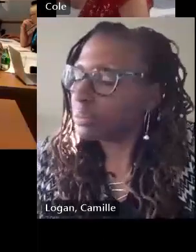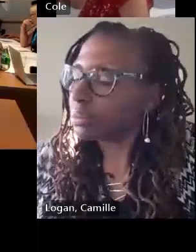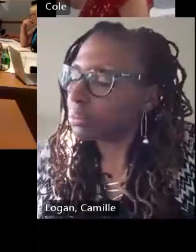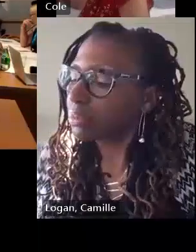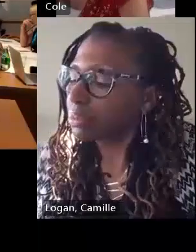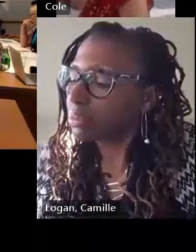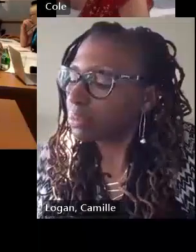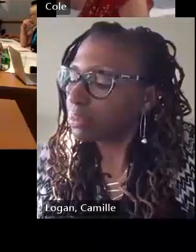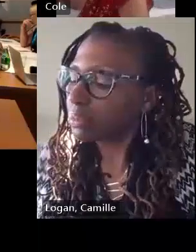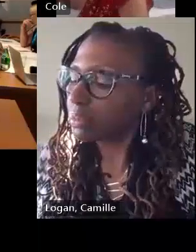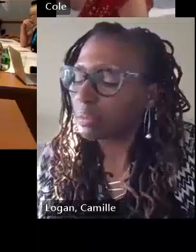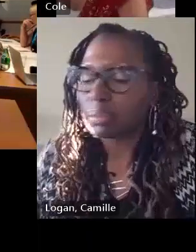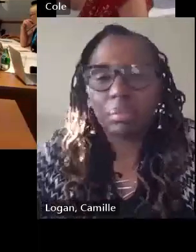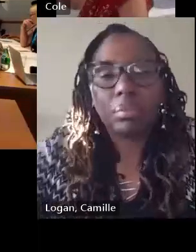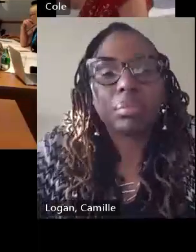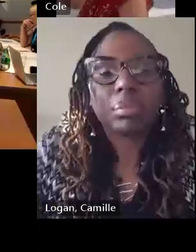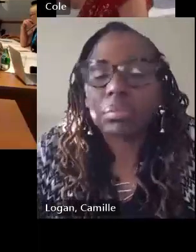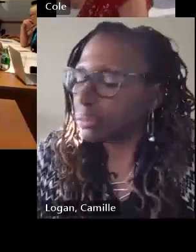in other